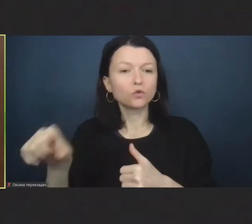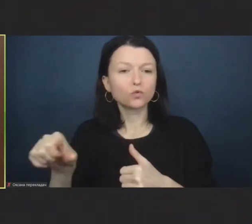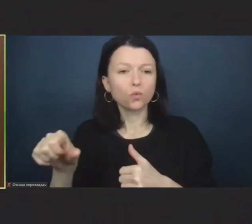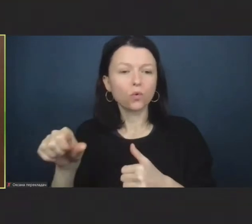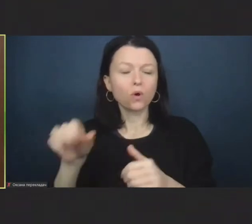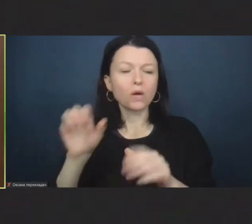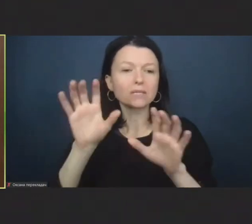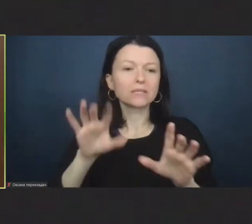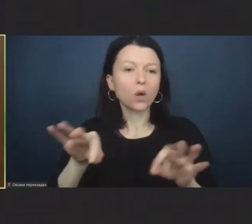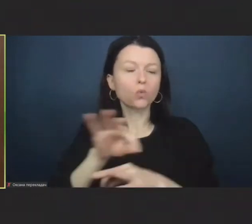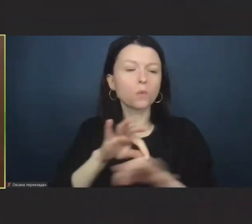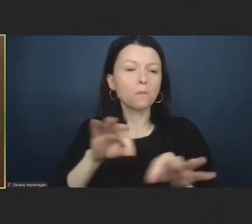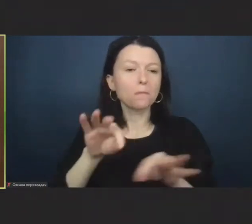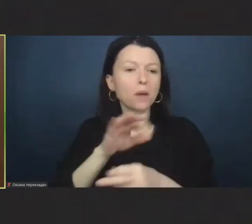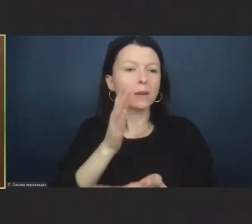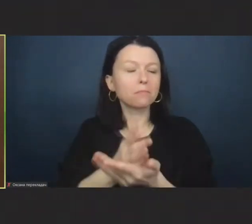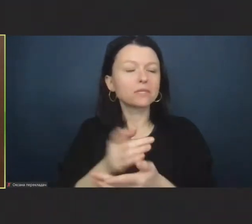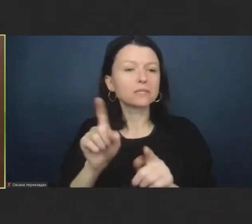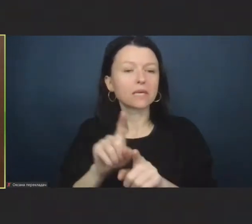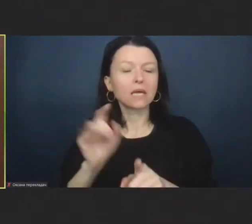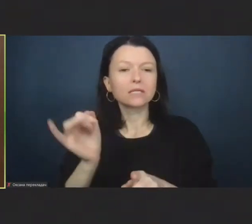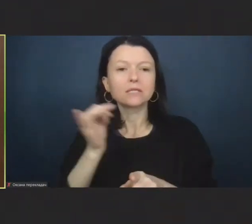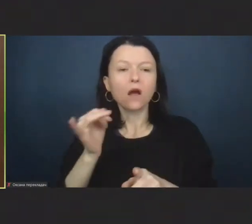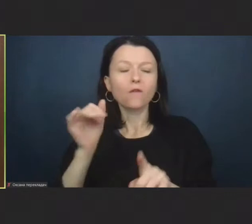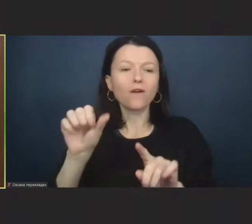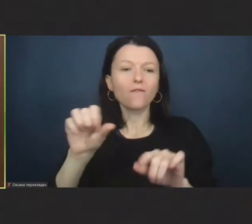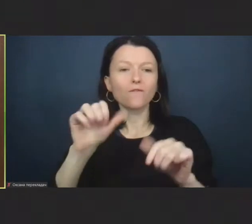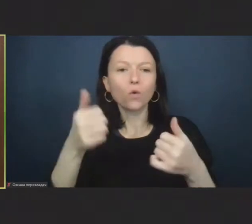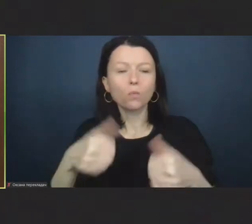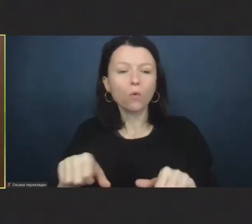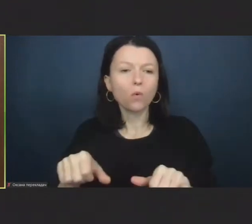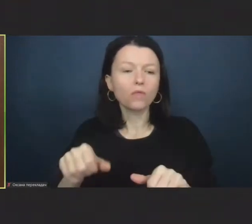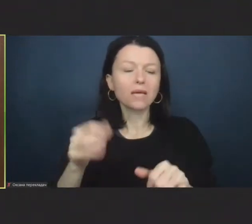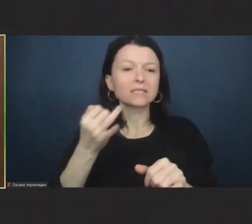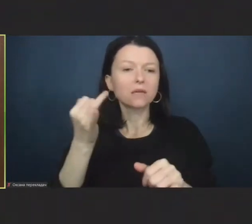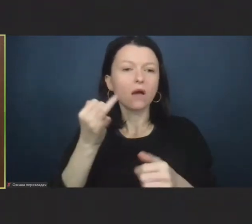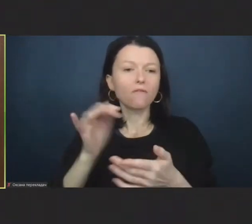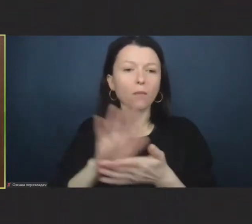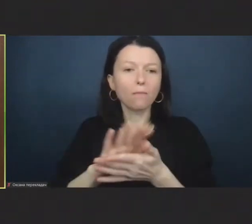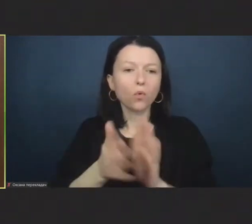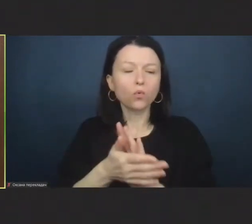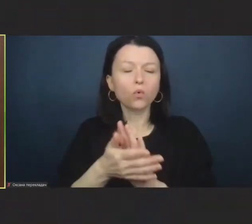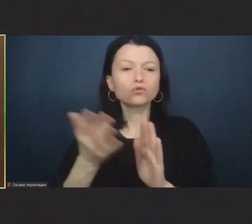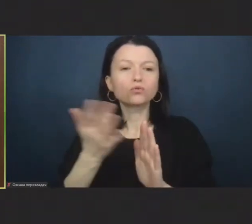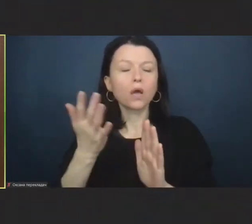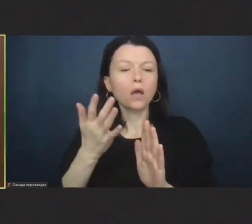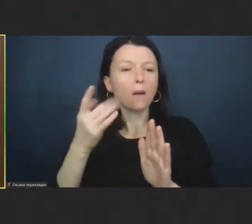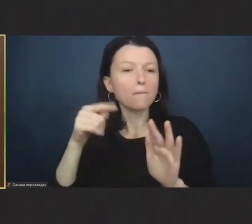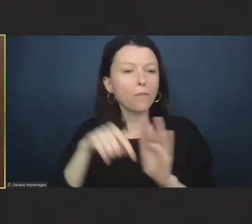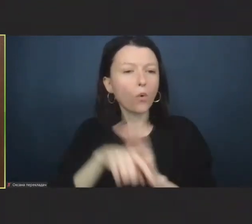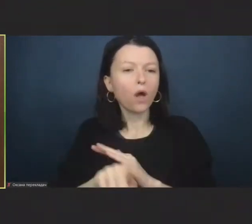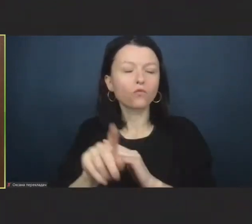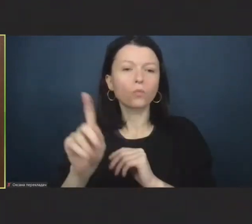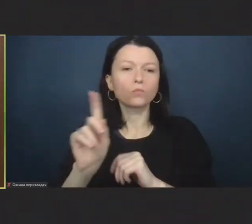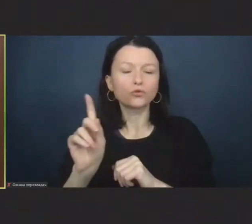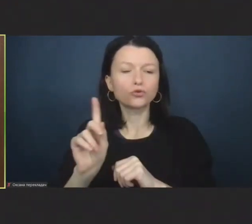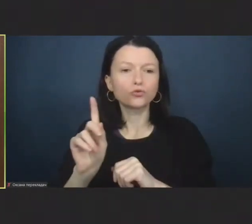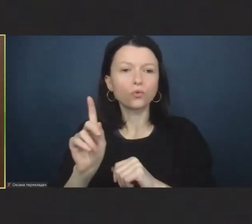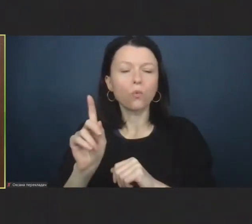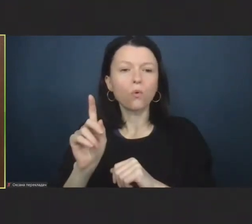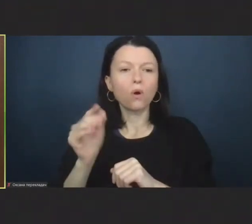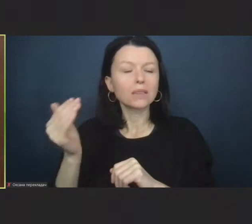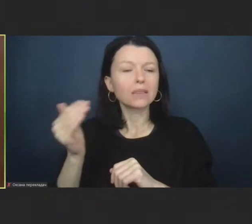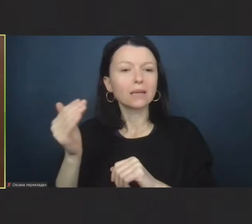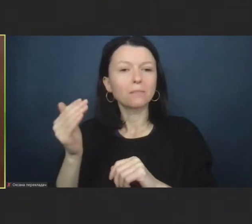we miss in the current legislation. Apart from that, what we see here is an interesting